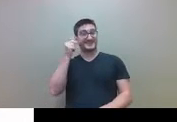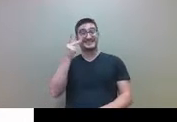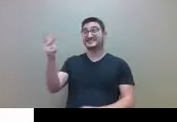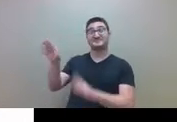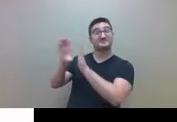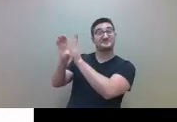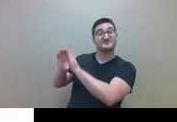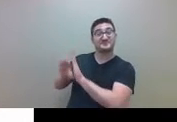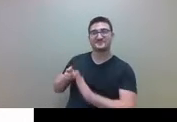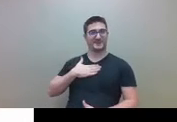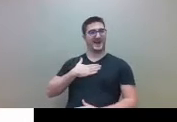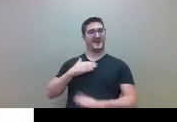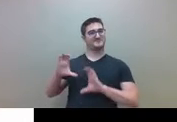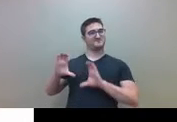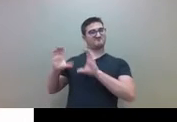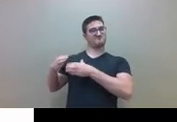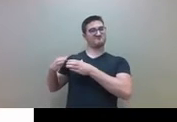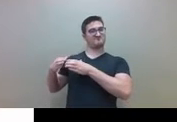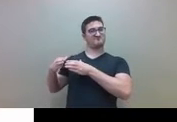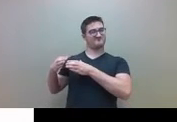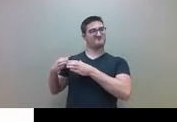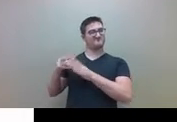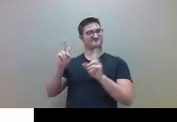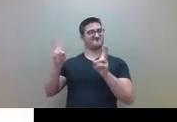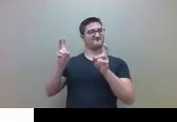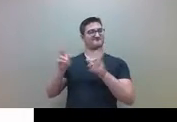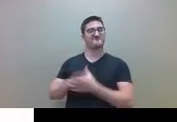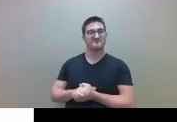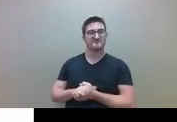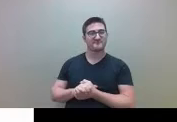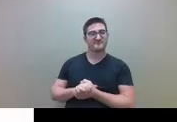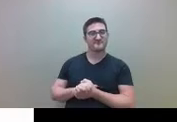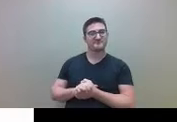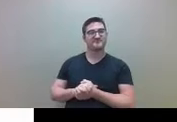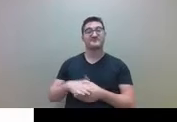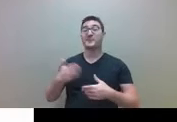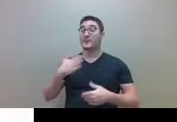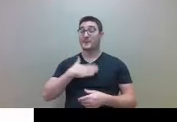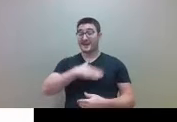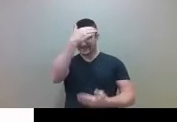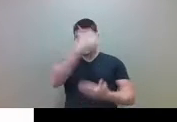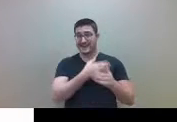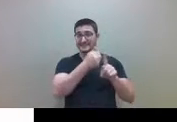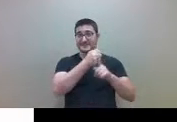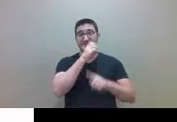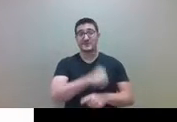my tribe, okay, so to speak. So I live in Hamilton. I have a 6-year-old